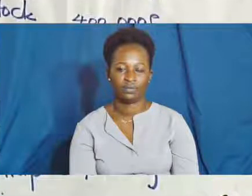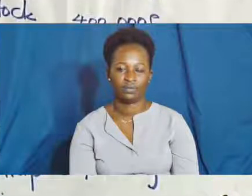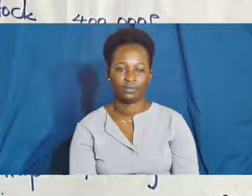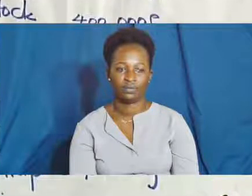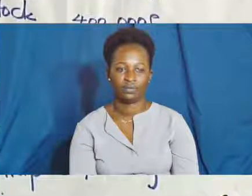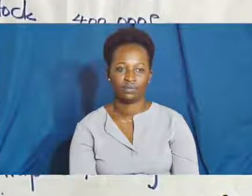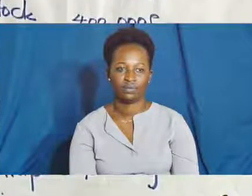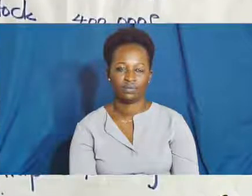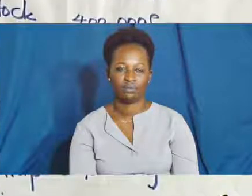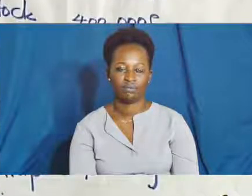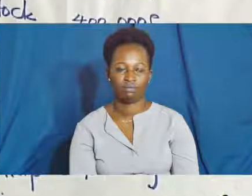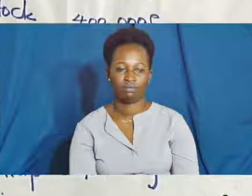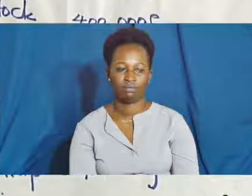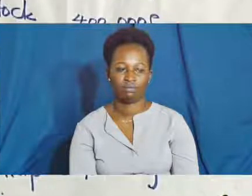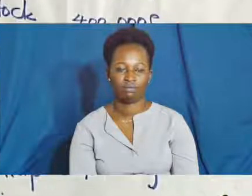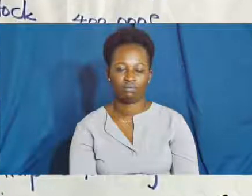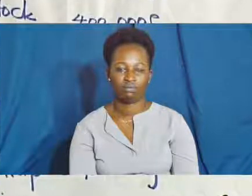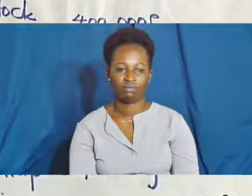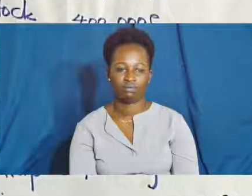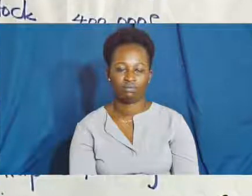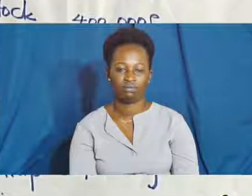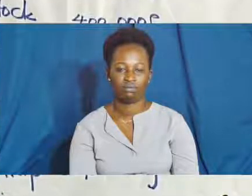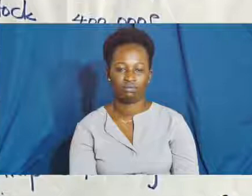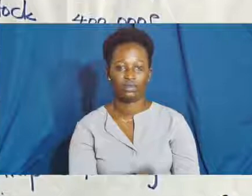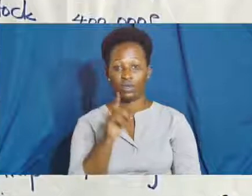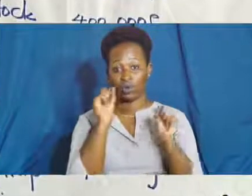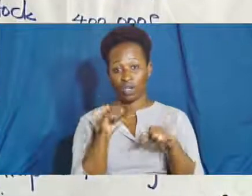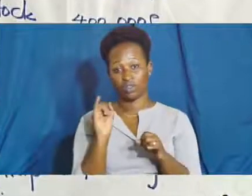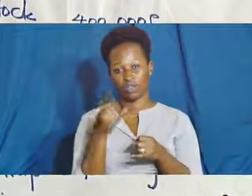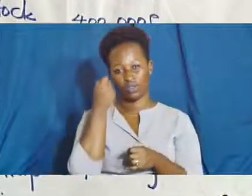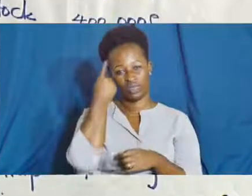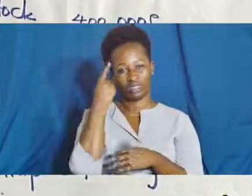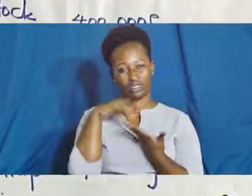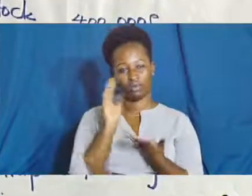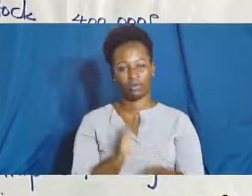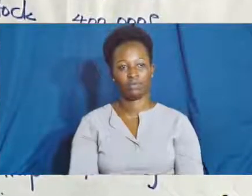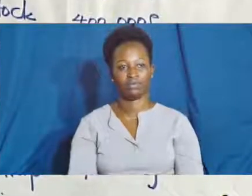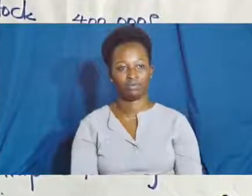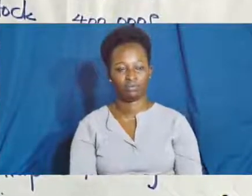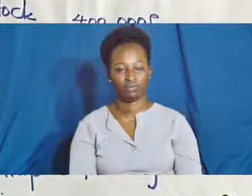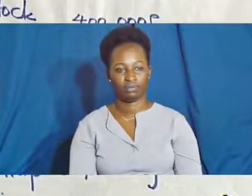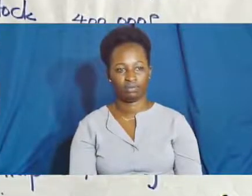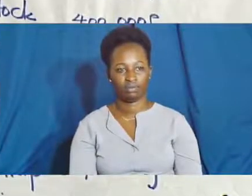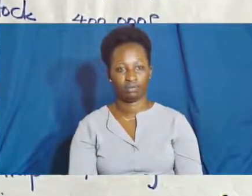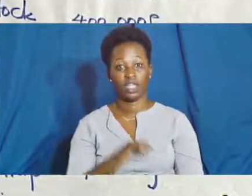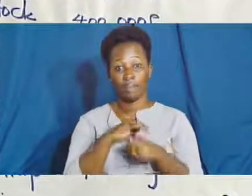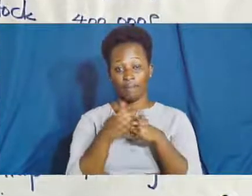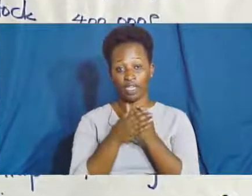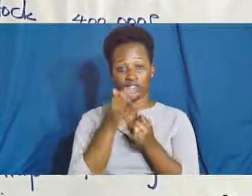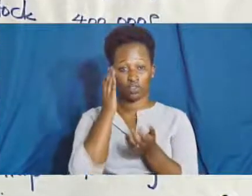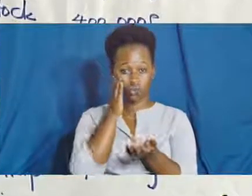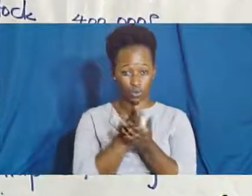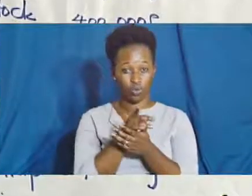such that you can try to understand it more. Practice makes perfect. Make sure you try it